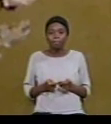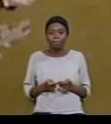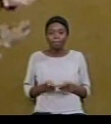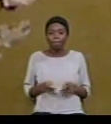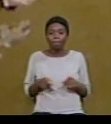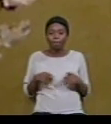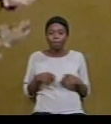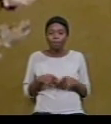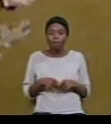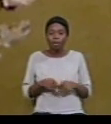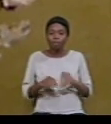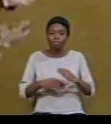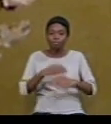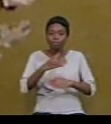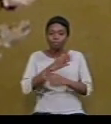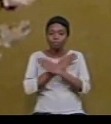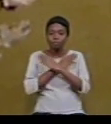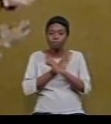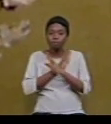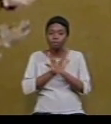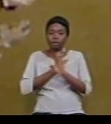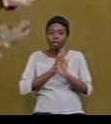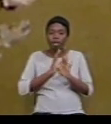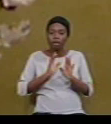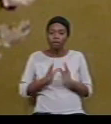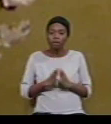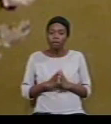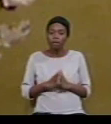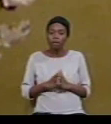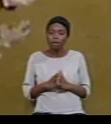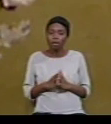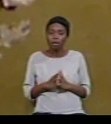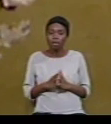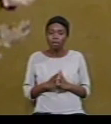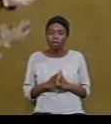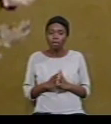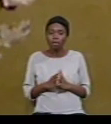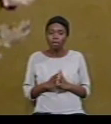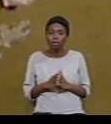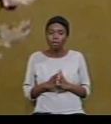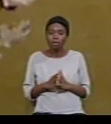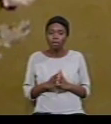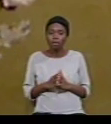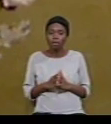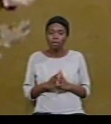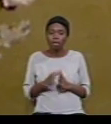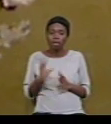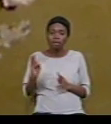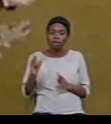Also, this next Sunday worship service, 16th July